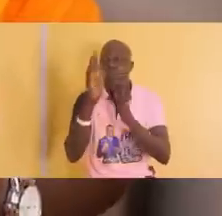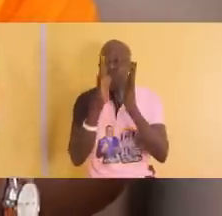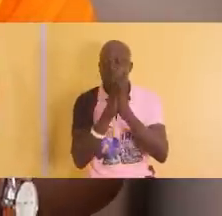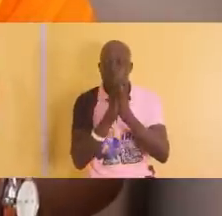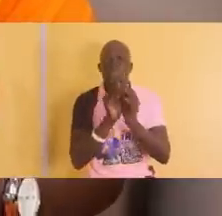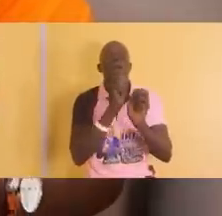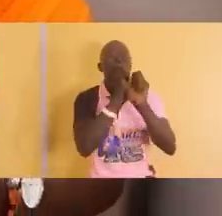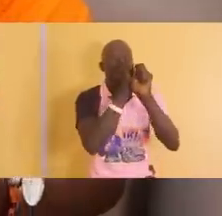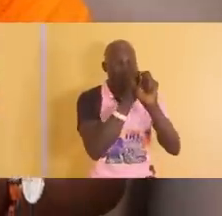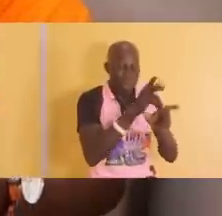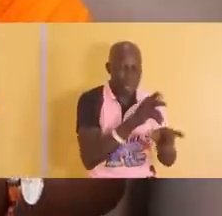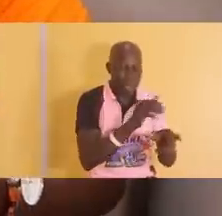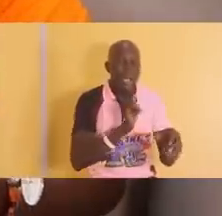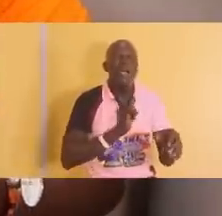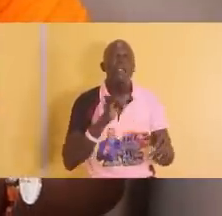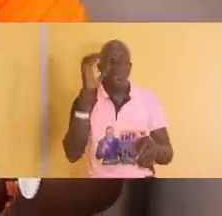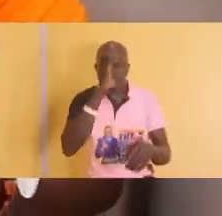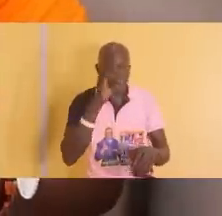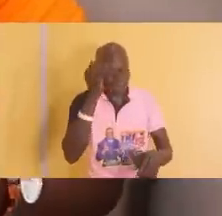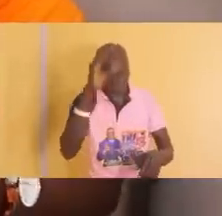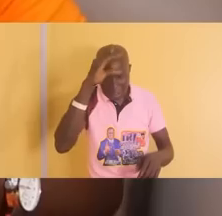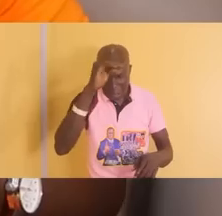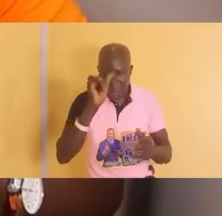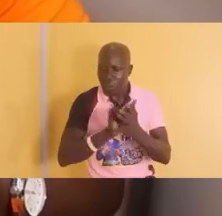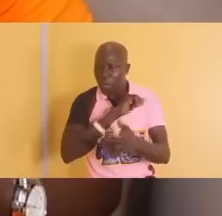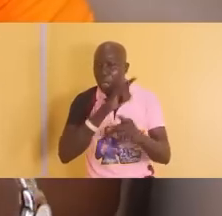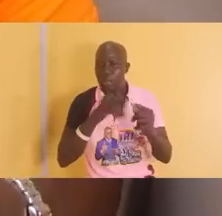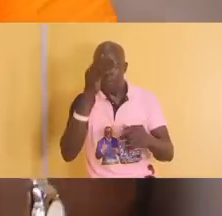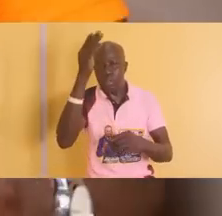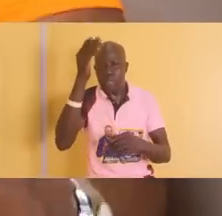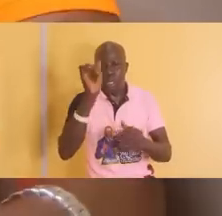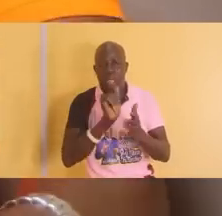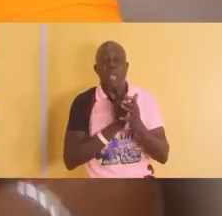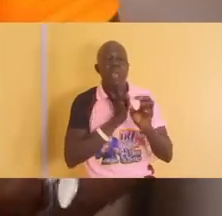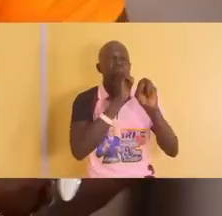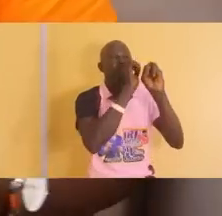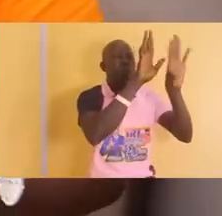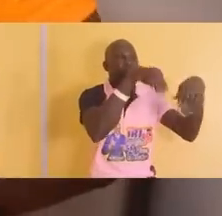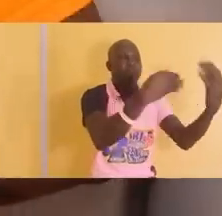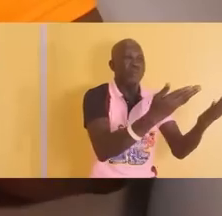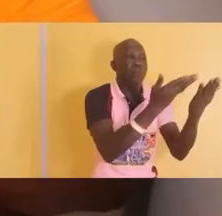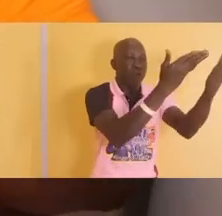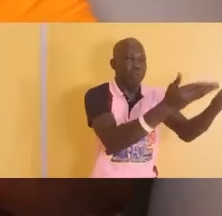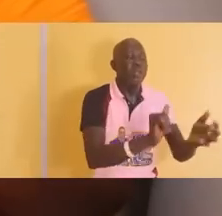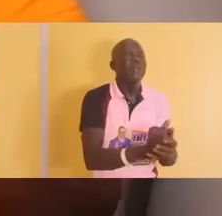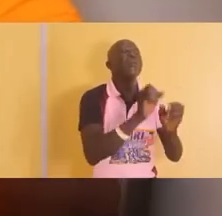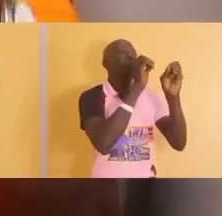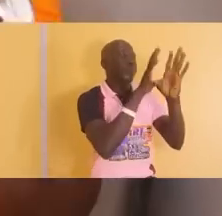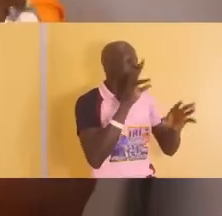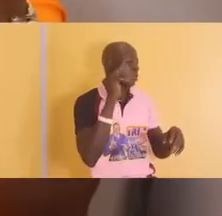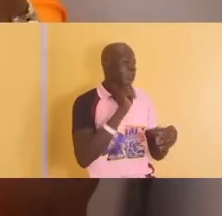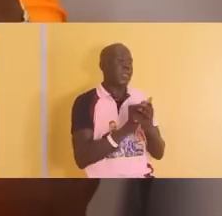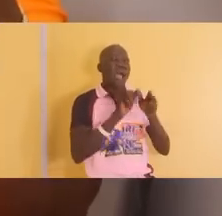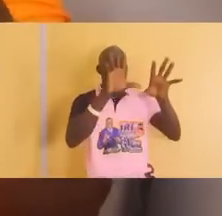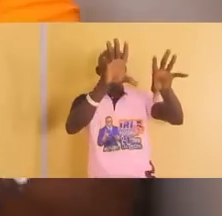him and was blessed. I said, I will look at him. I gave him an offering. He said,